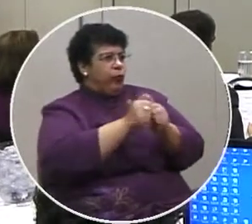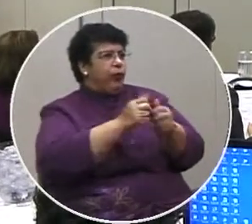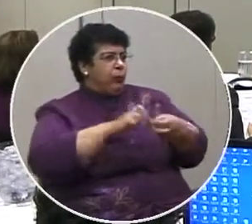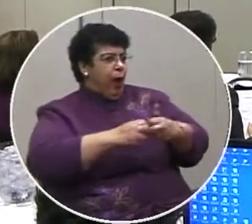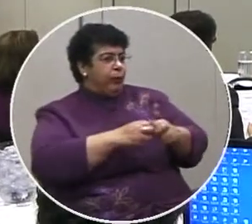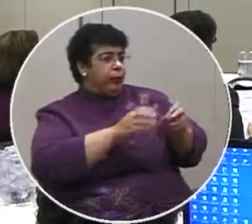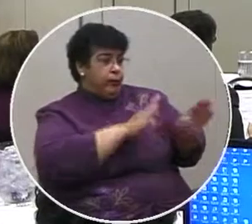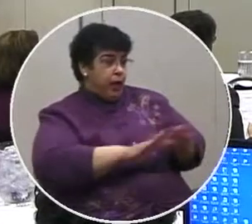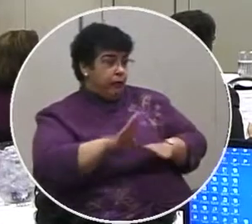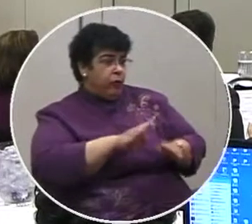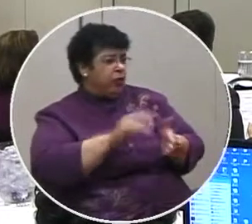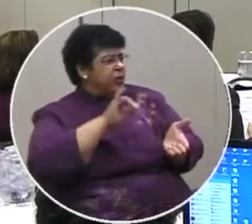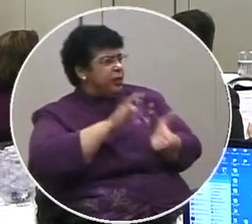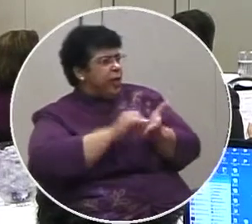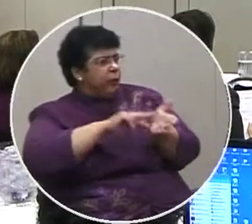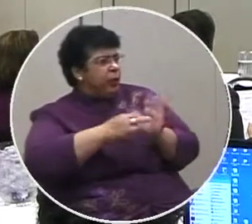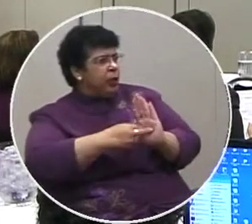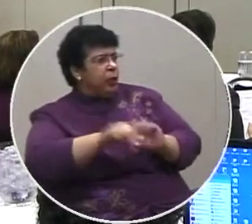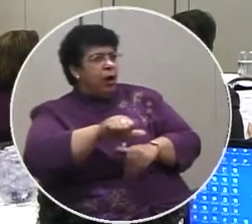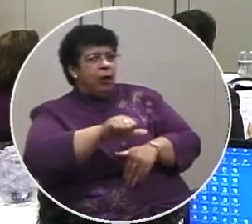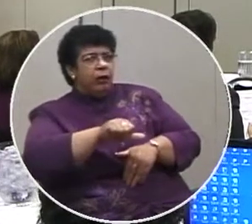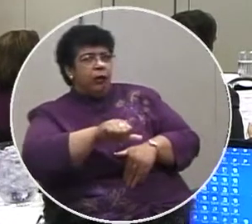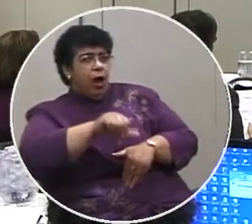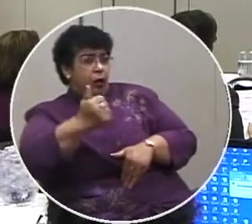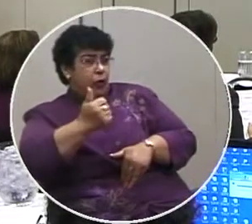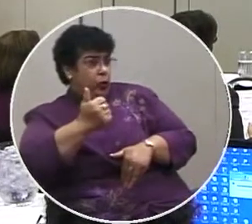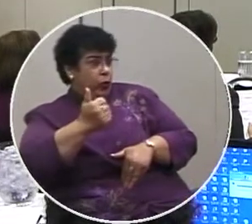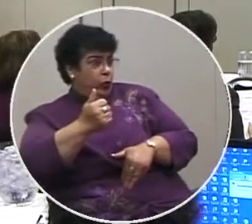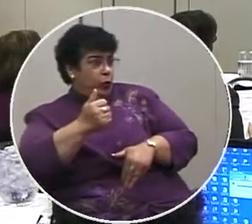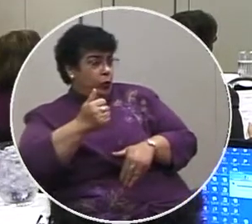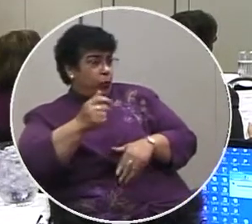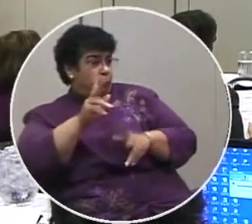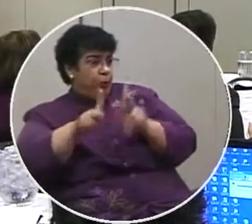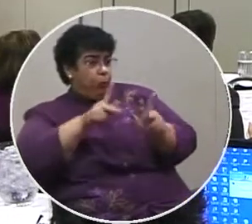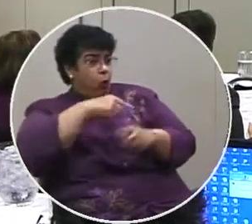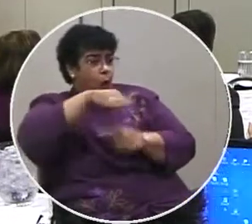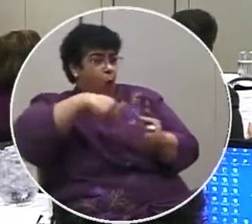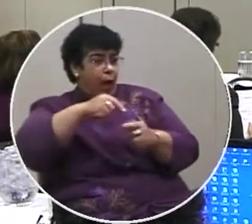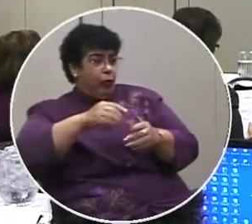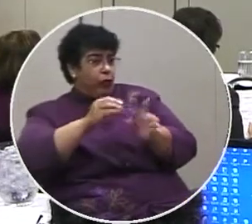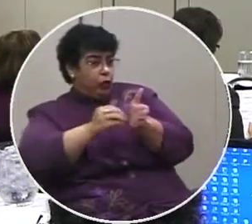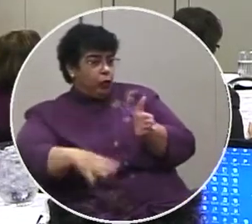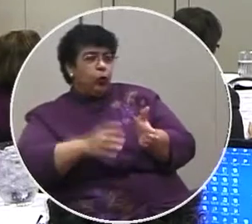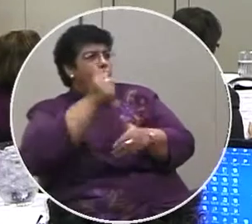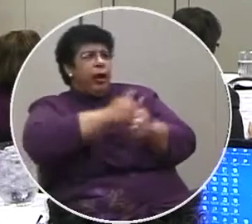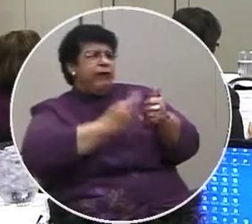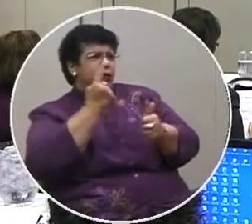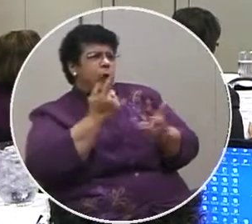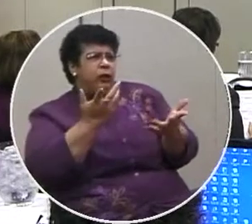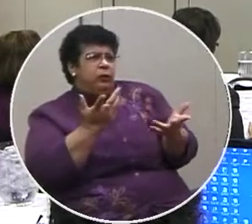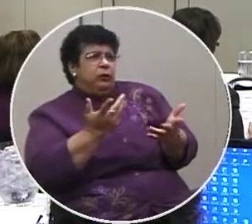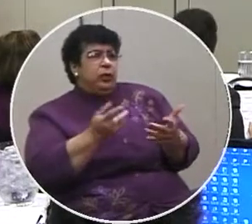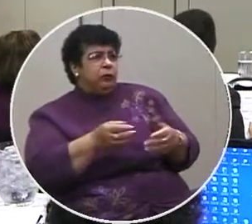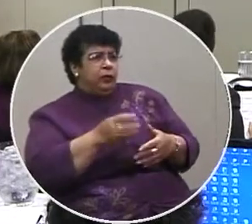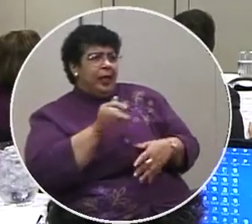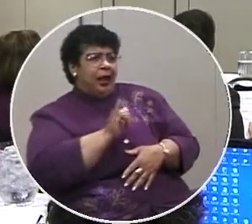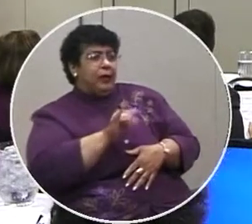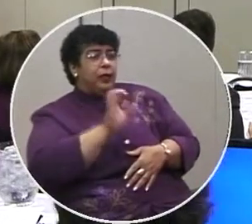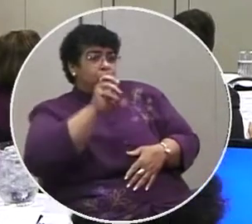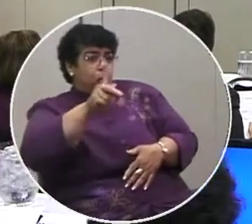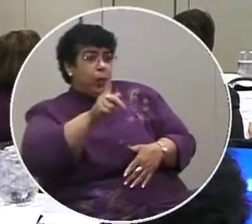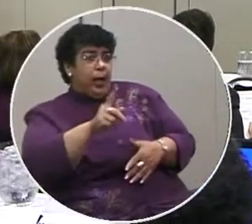does that mean to other people, to the student, and do you mean danger physically, mentally, or all of the above? Like, is it okay to say it's a major